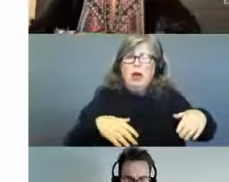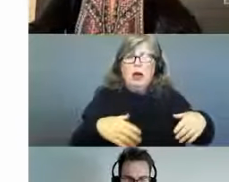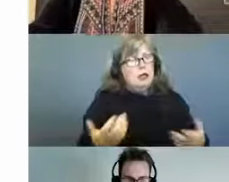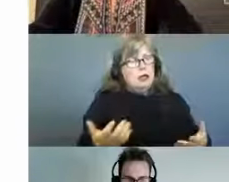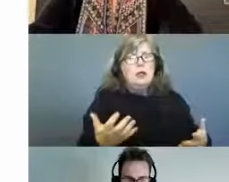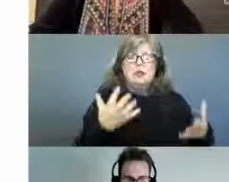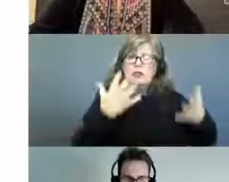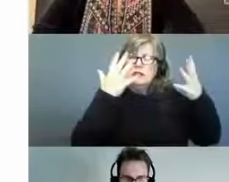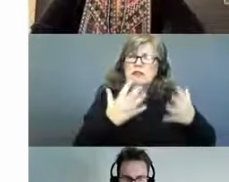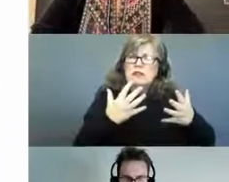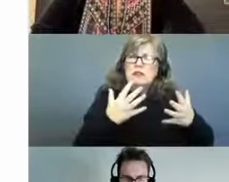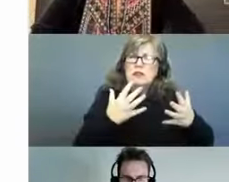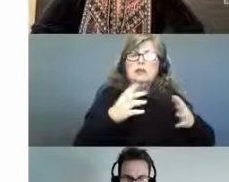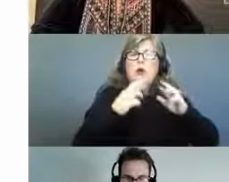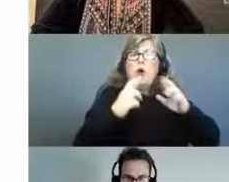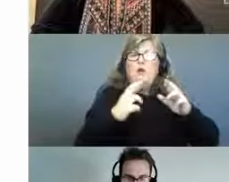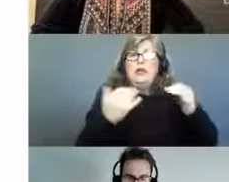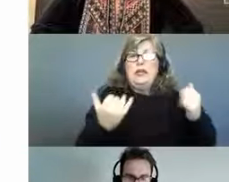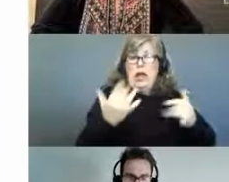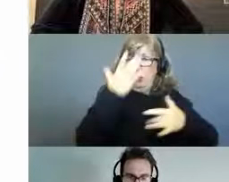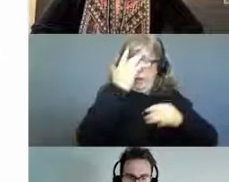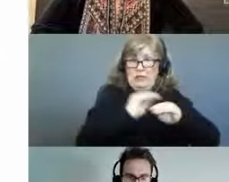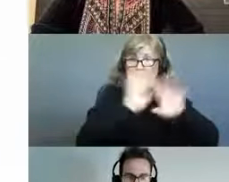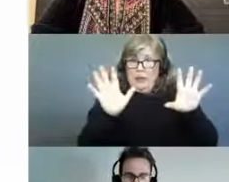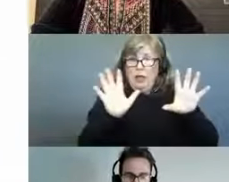shone a light on that. So next slide.